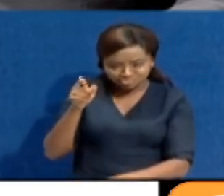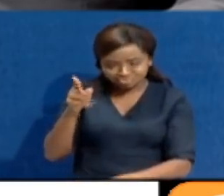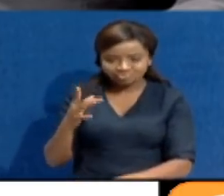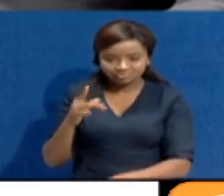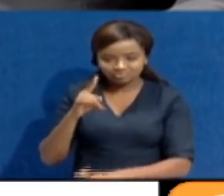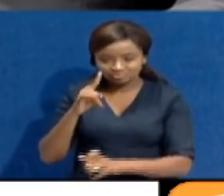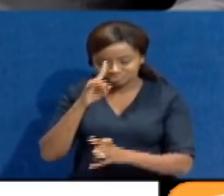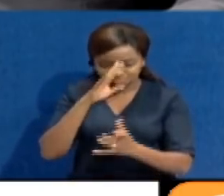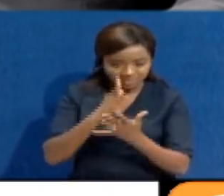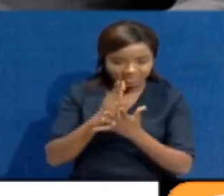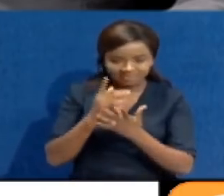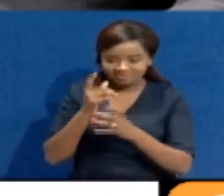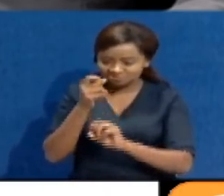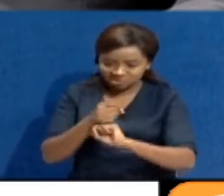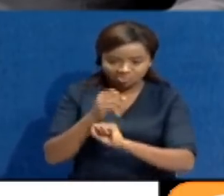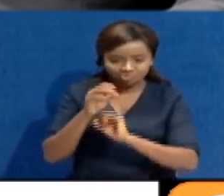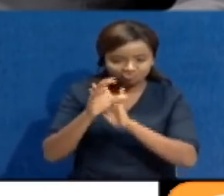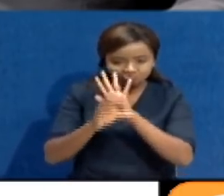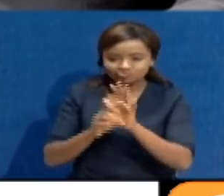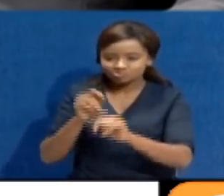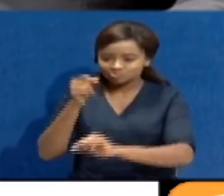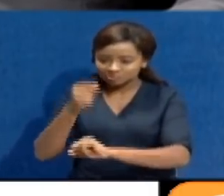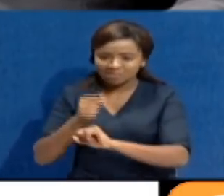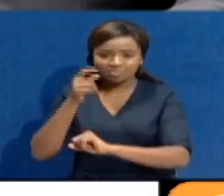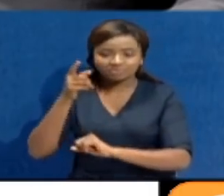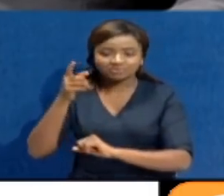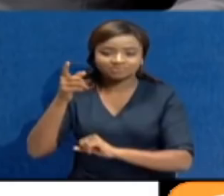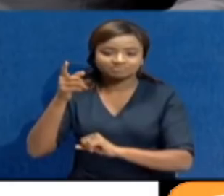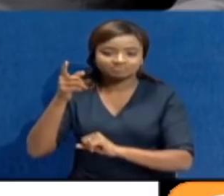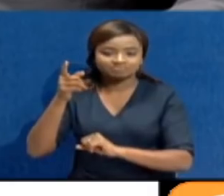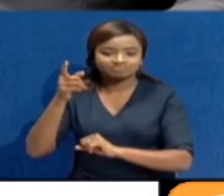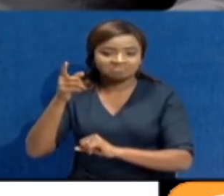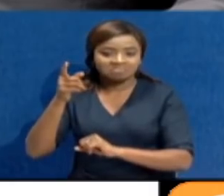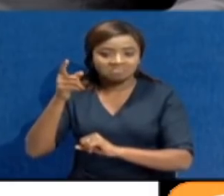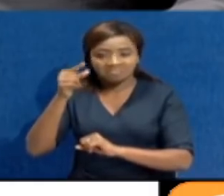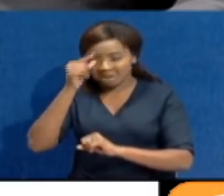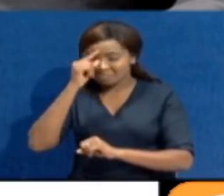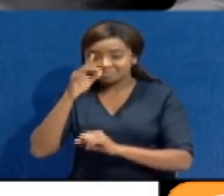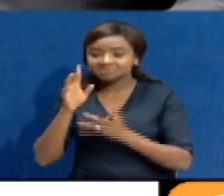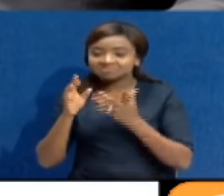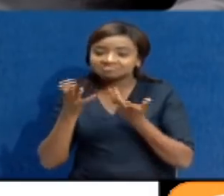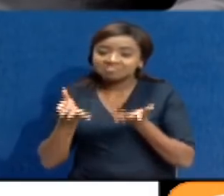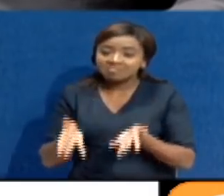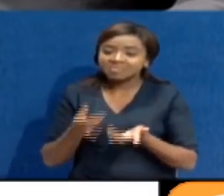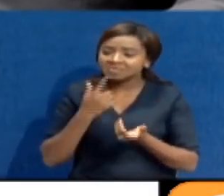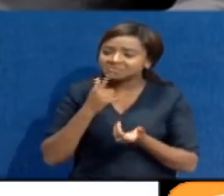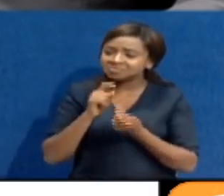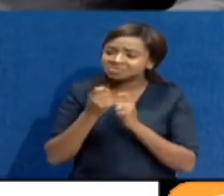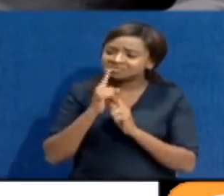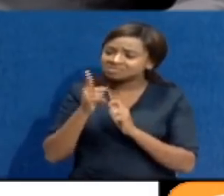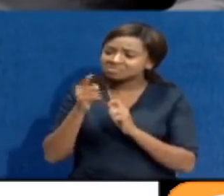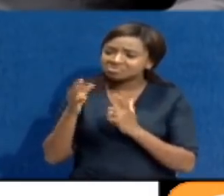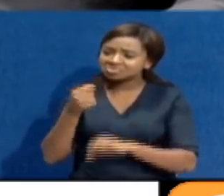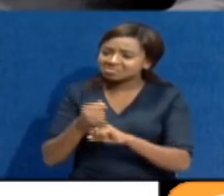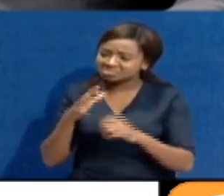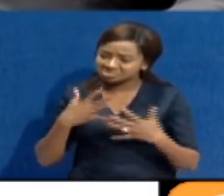very pro-party leader, pro-constitution. Now you say you're pro-people. And if Murkomen was here, I would ask him the same question. Don't